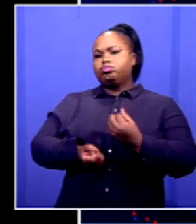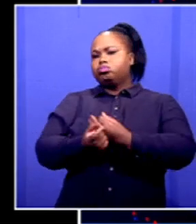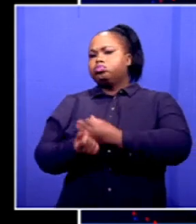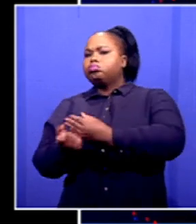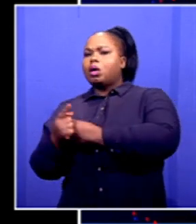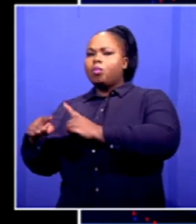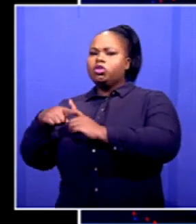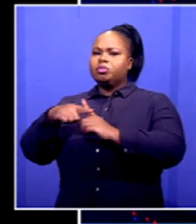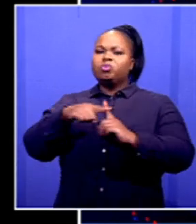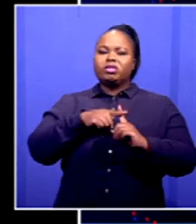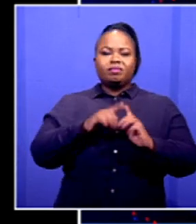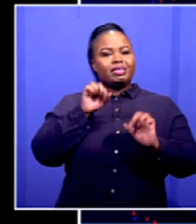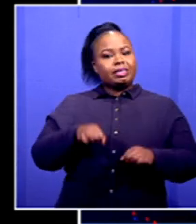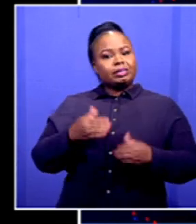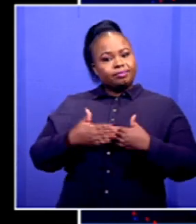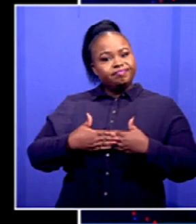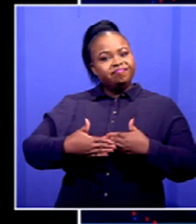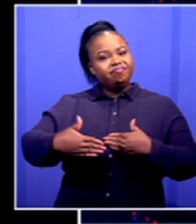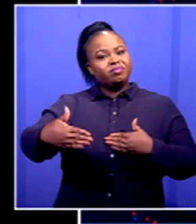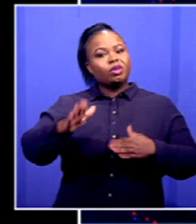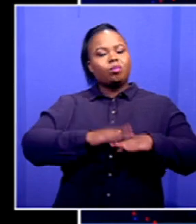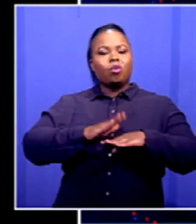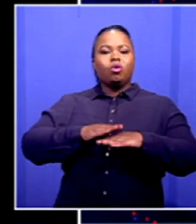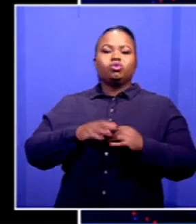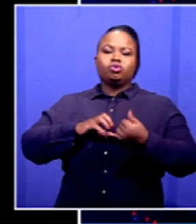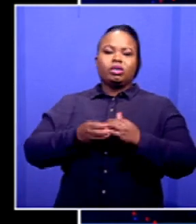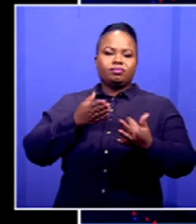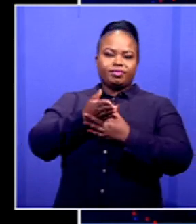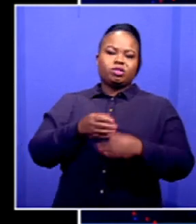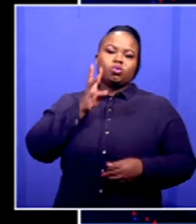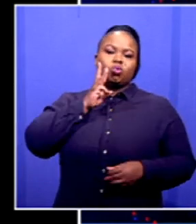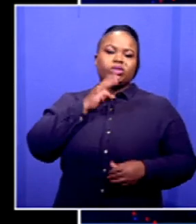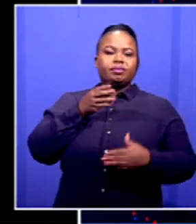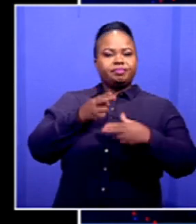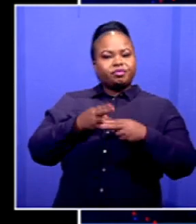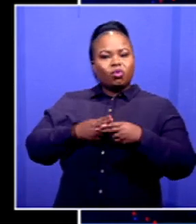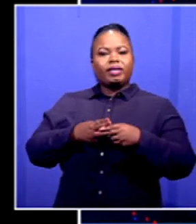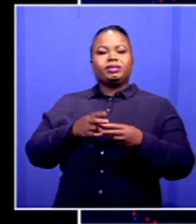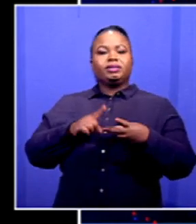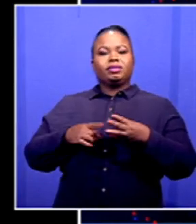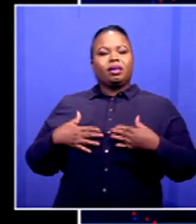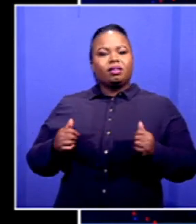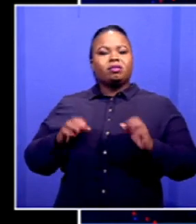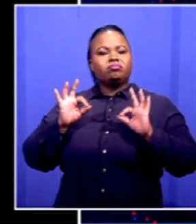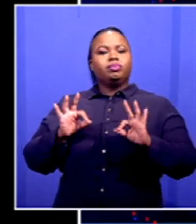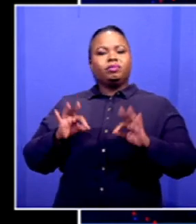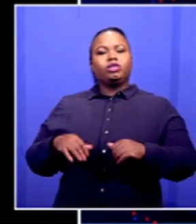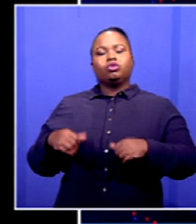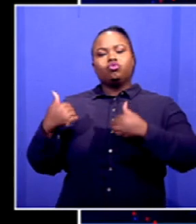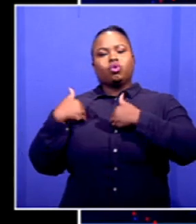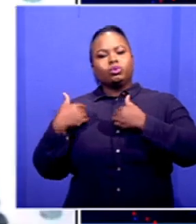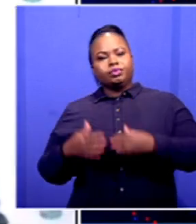shoots. There's a long way to go in as far as access to sanitation, access to water, access to healthy roads, and so on.